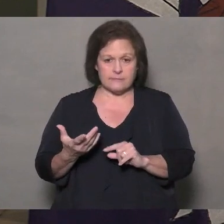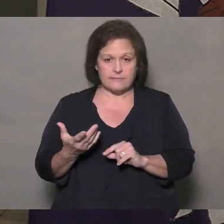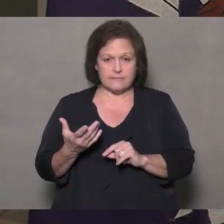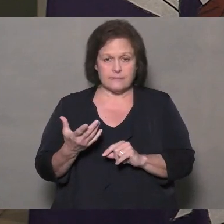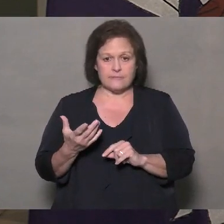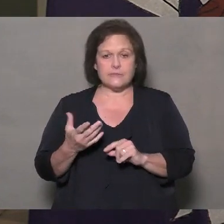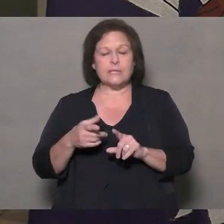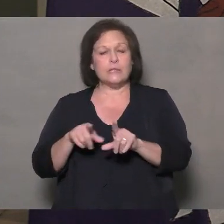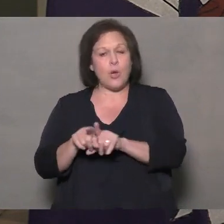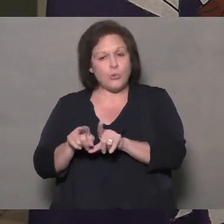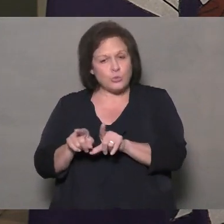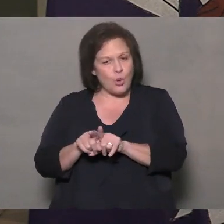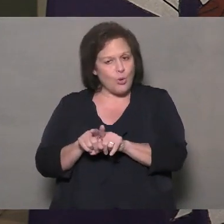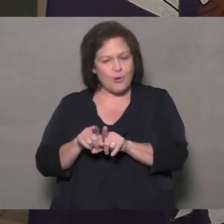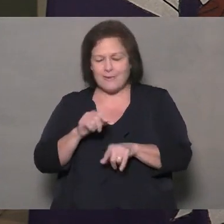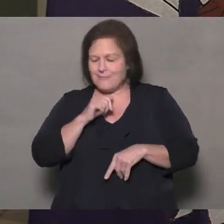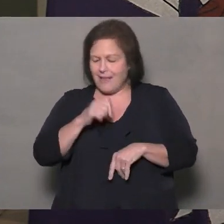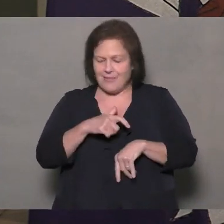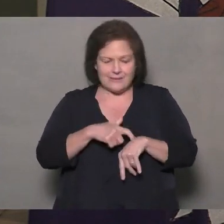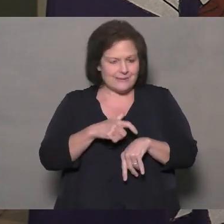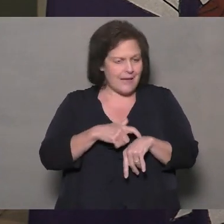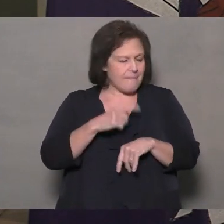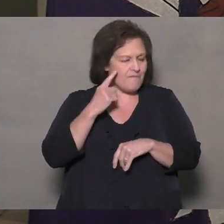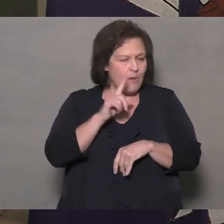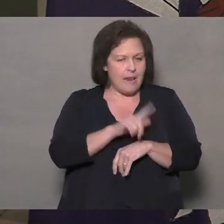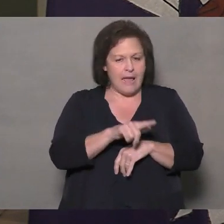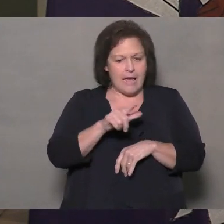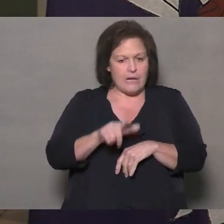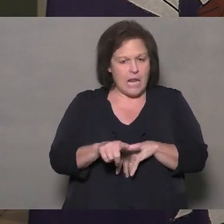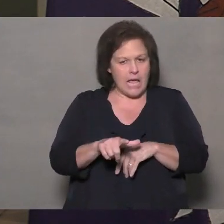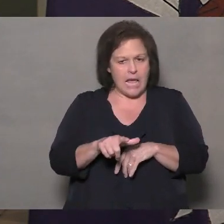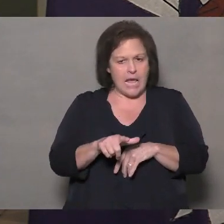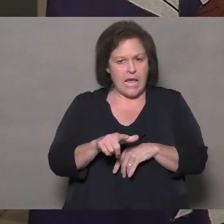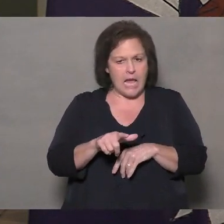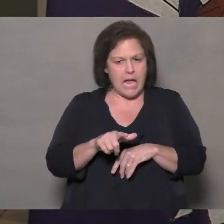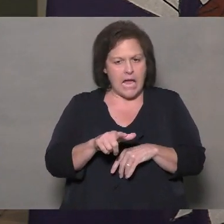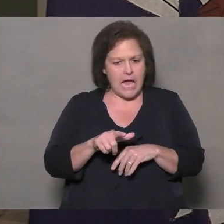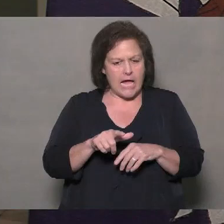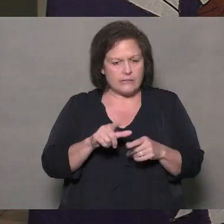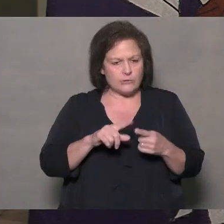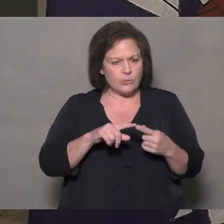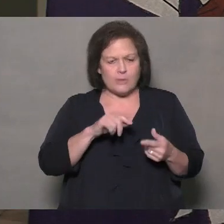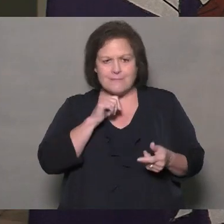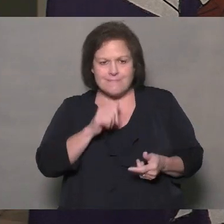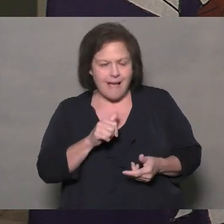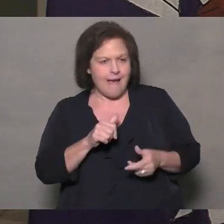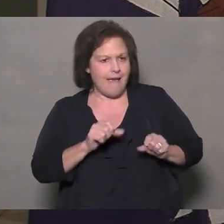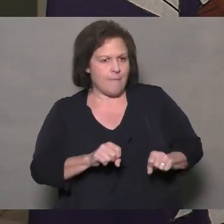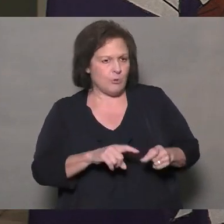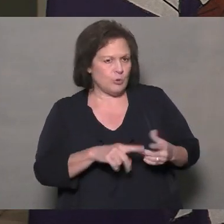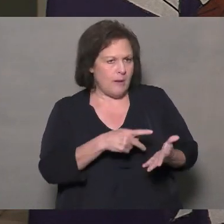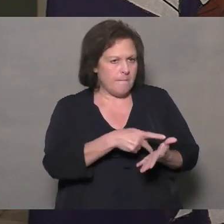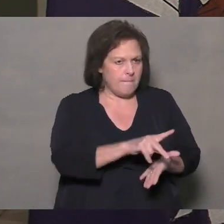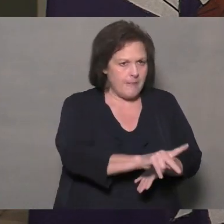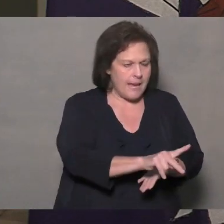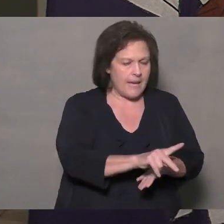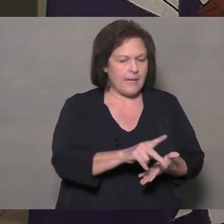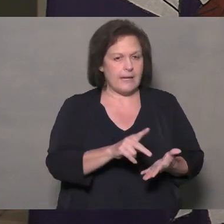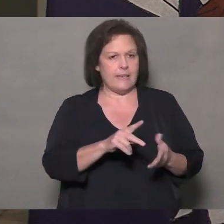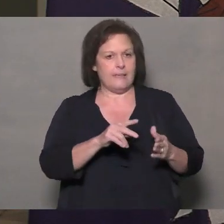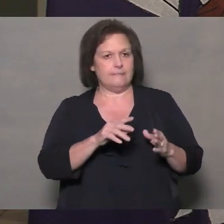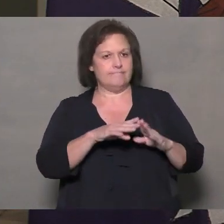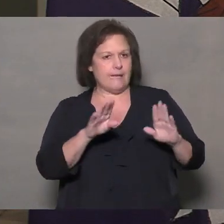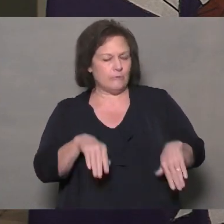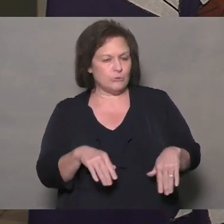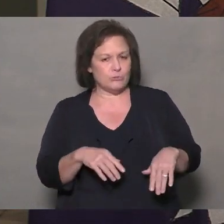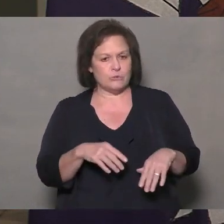It is also not the time for landlords to face missing mortgage payments or losing investments they